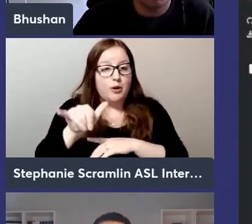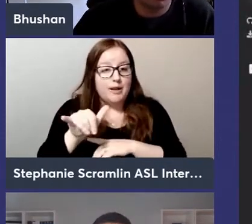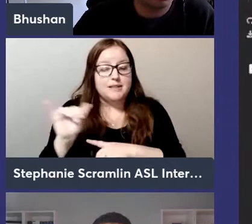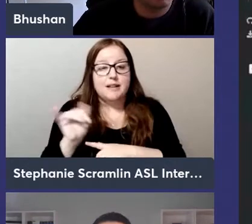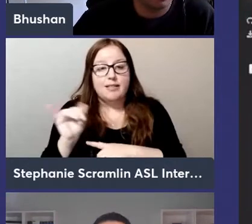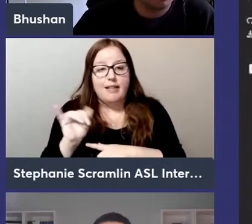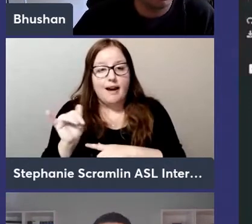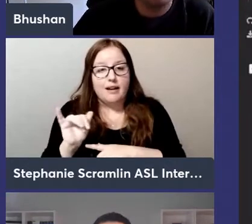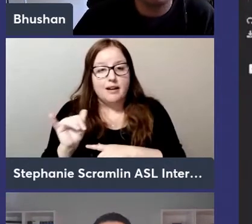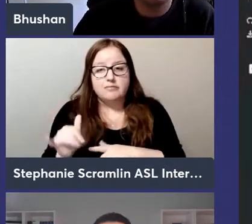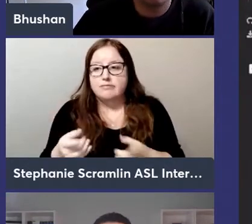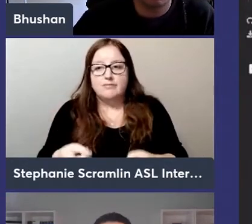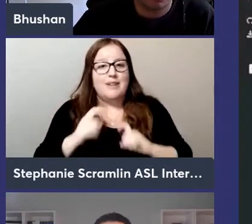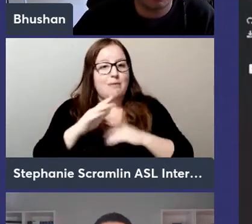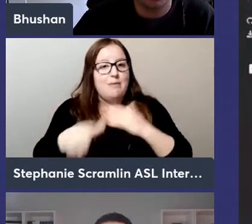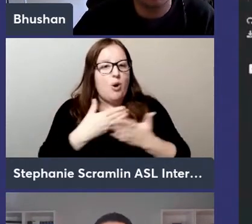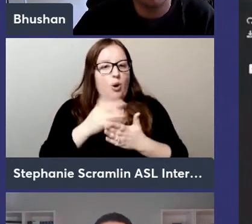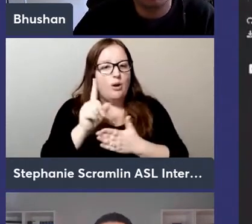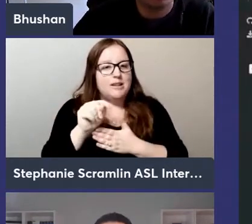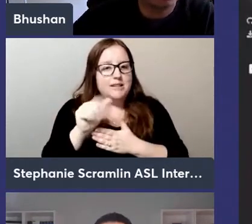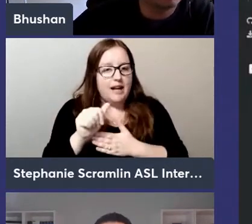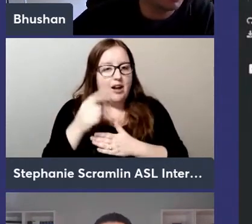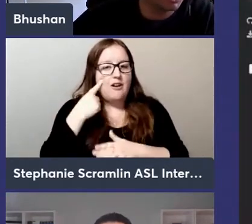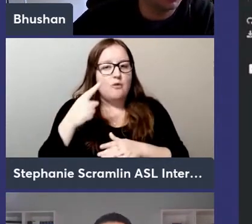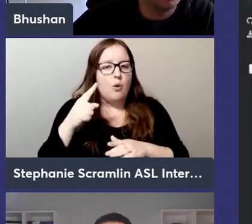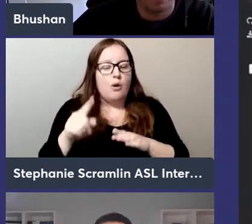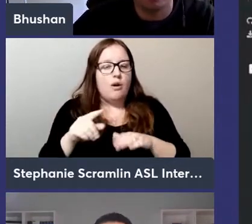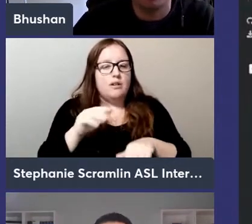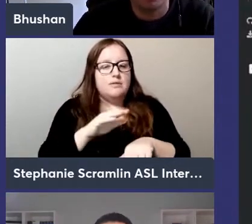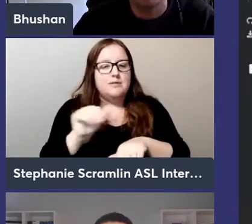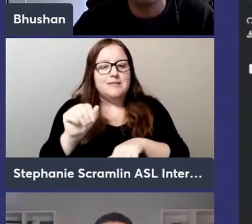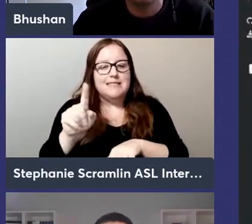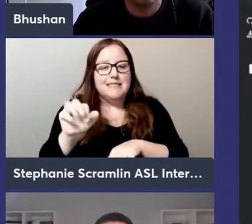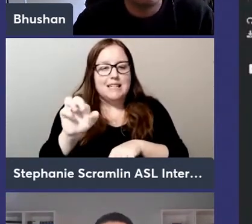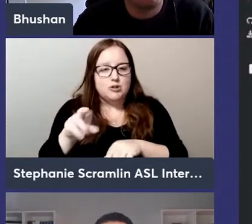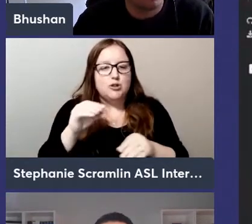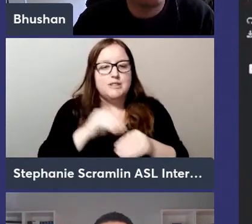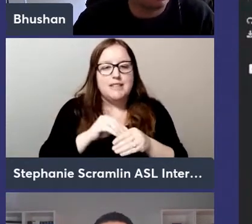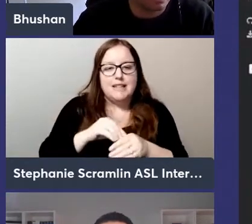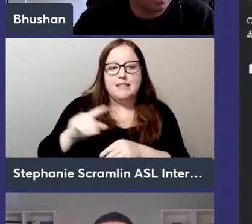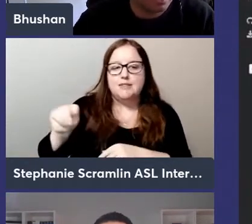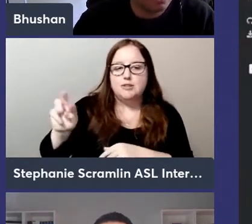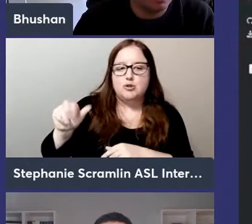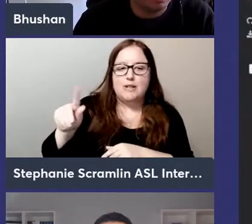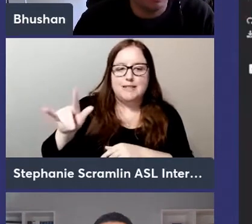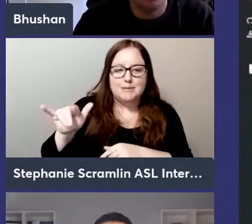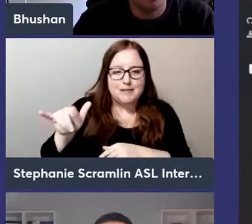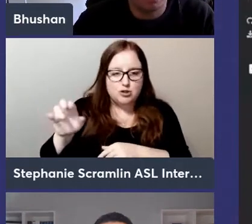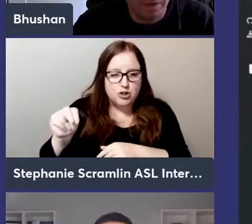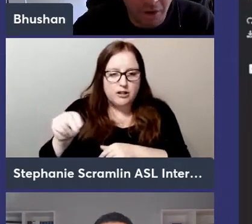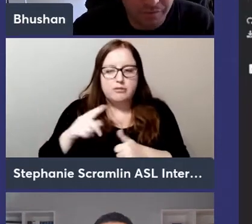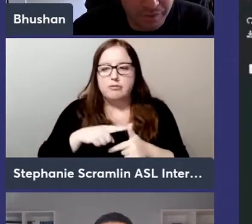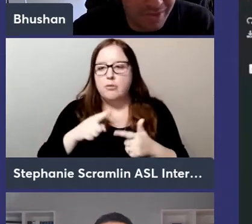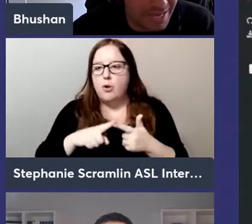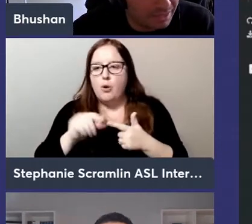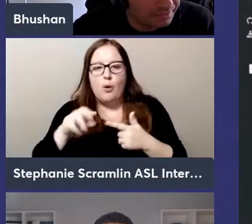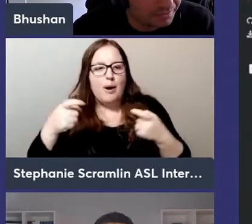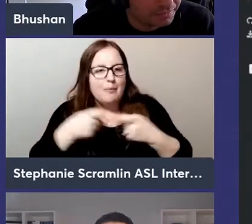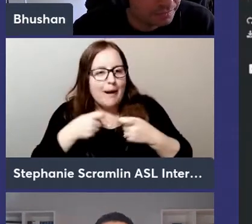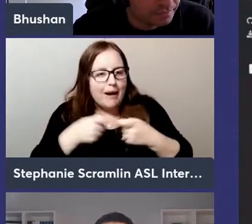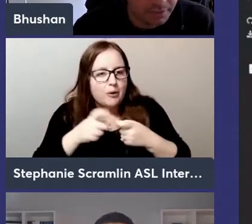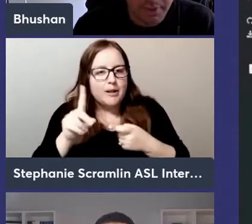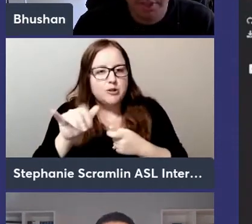me data for all the sensors within the transmission domain or within the battery domain of the